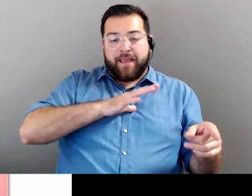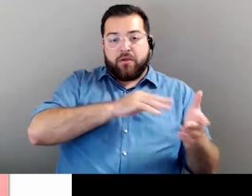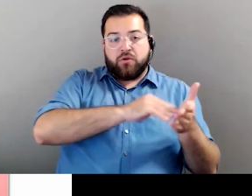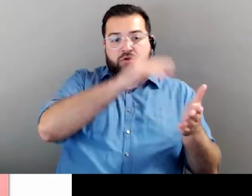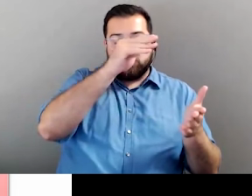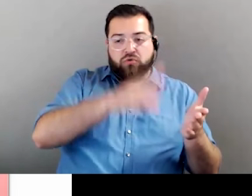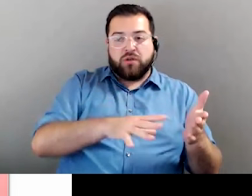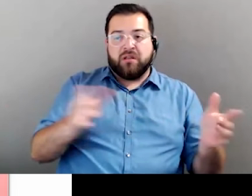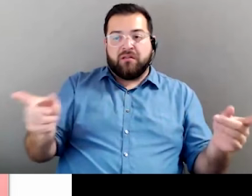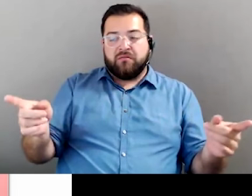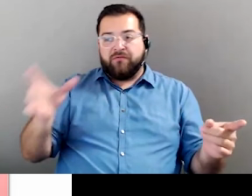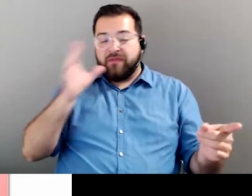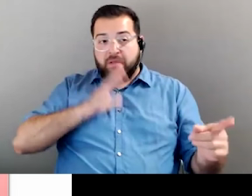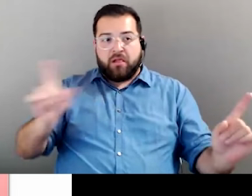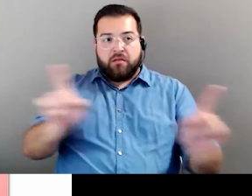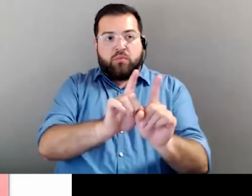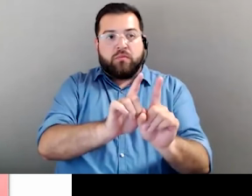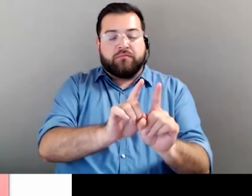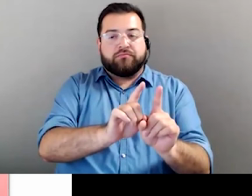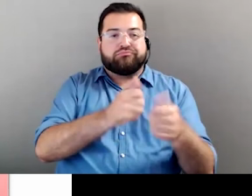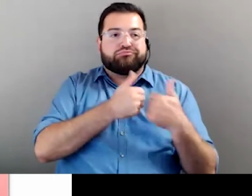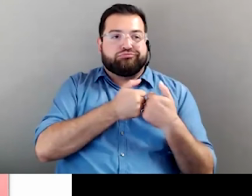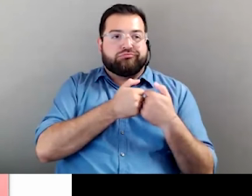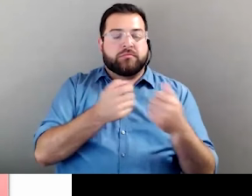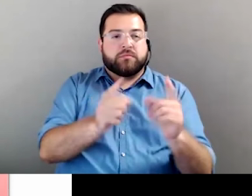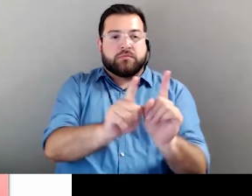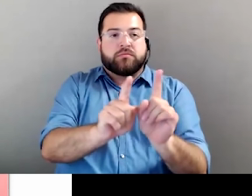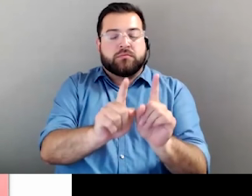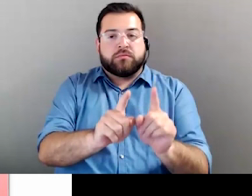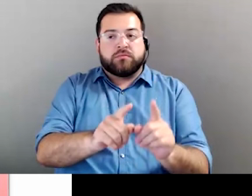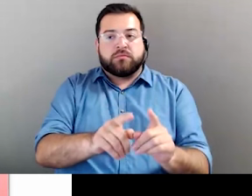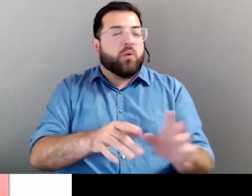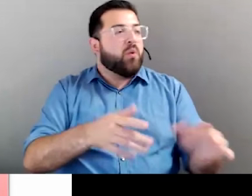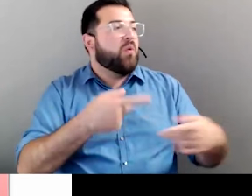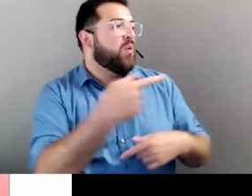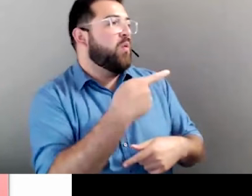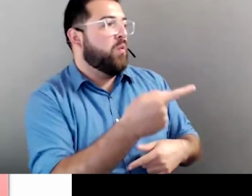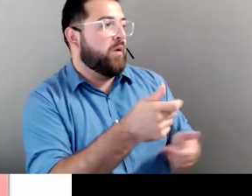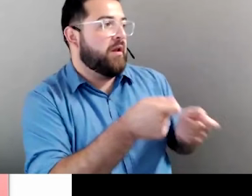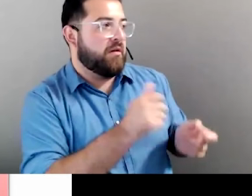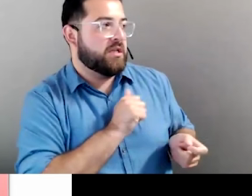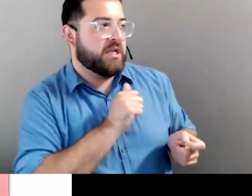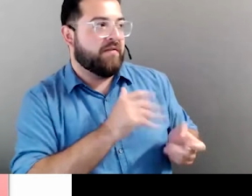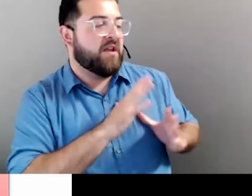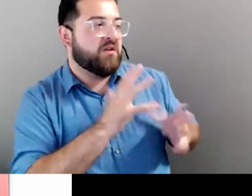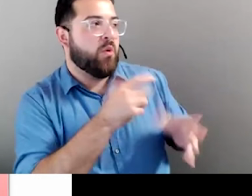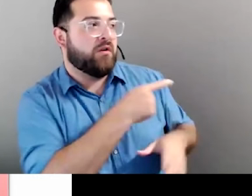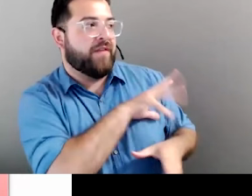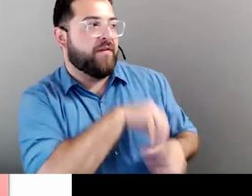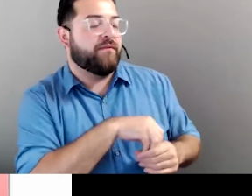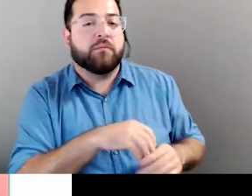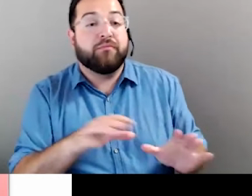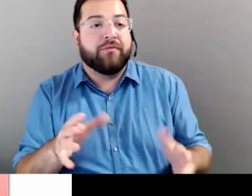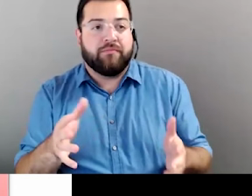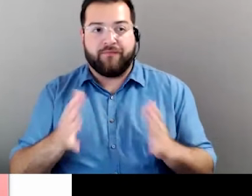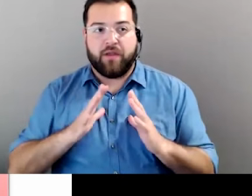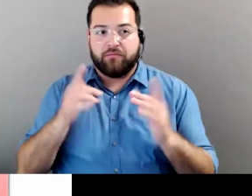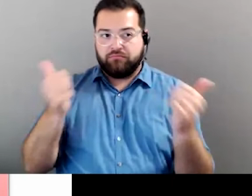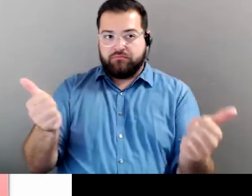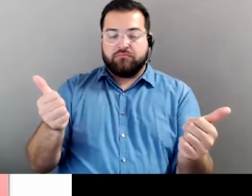they're like, I'm just gonna handle this on my own. I don't want you to get involved, and that's fine, right? But as long as I provided, or that we